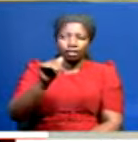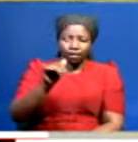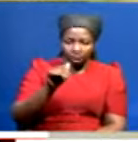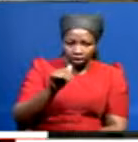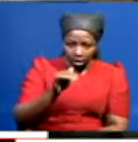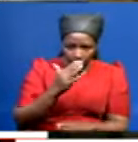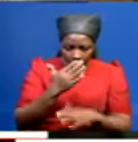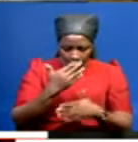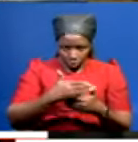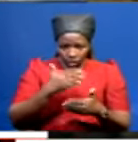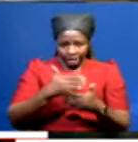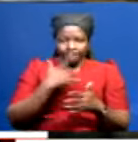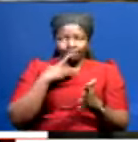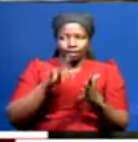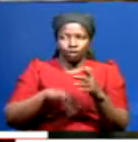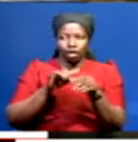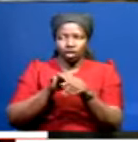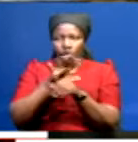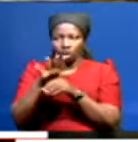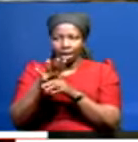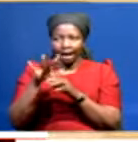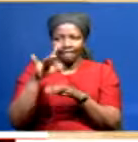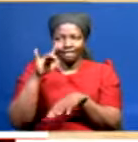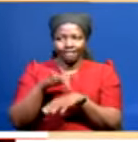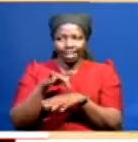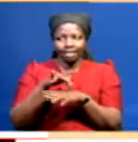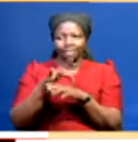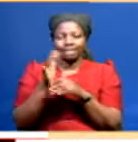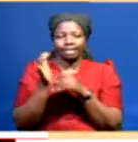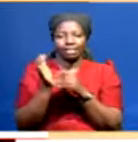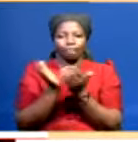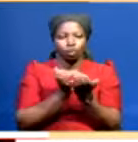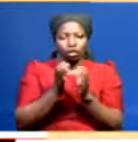had negatively impacted the Malaba business community.